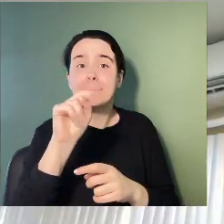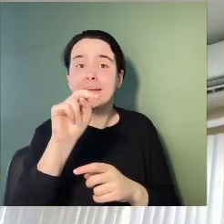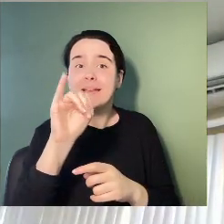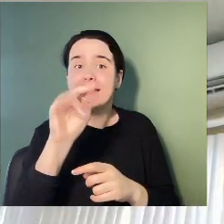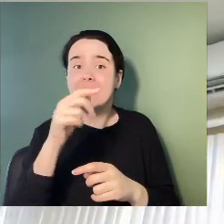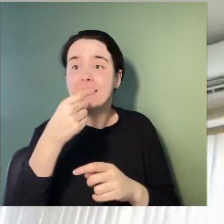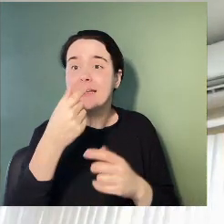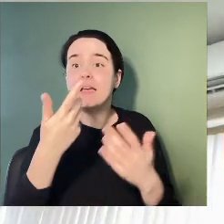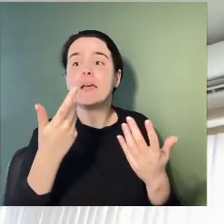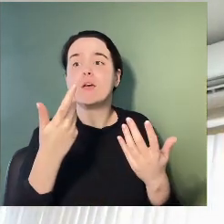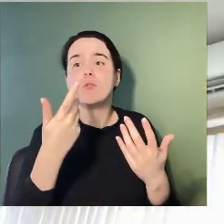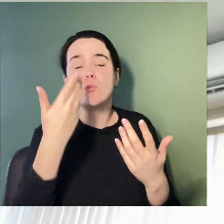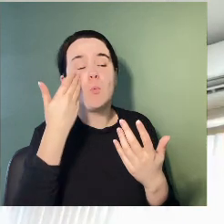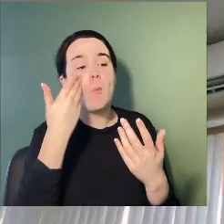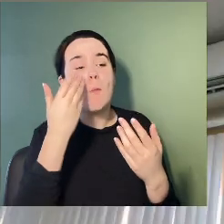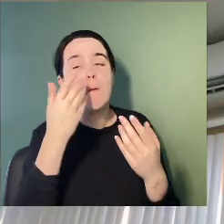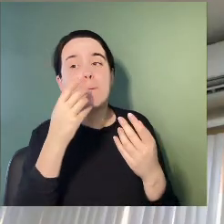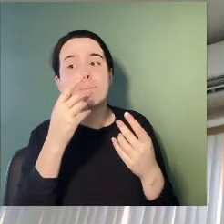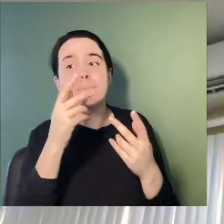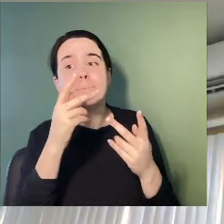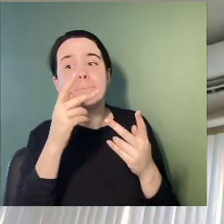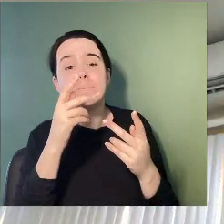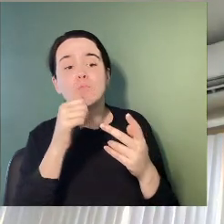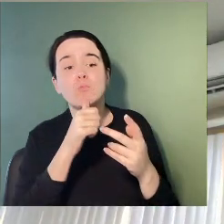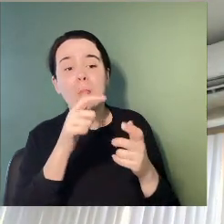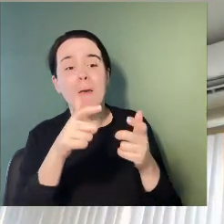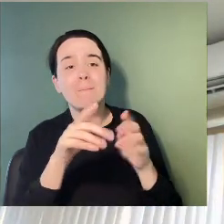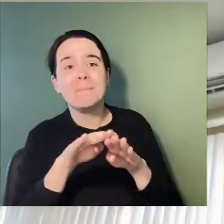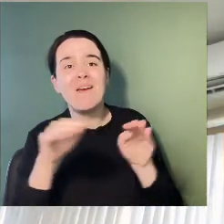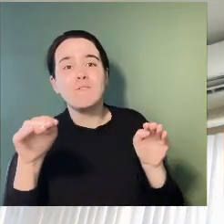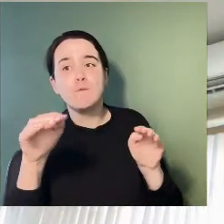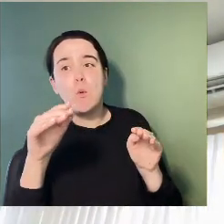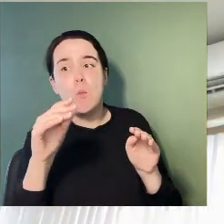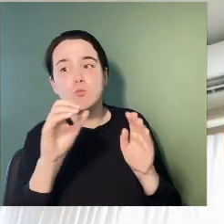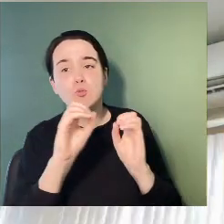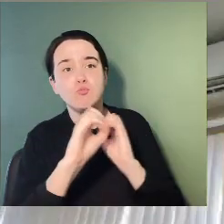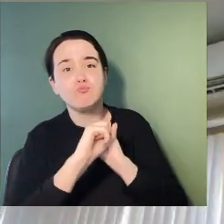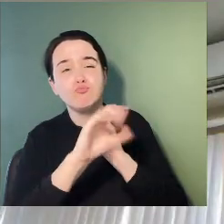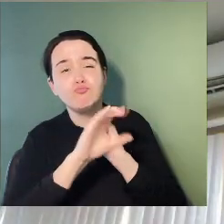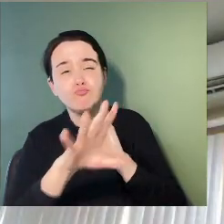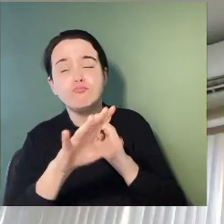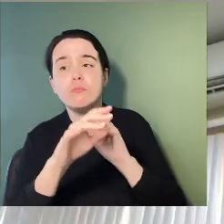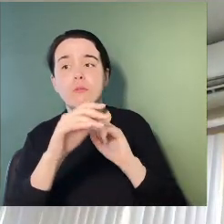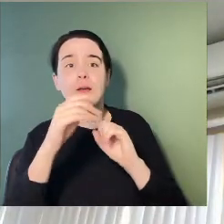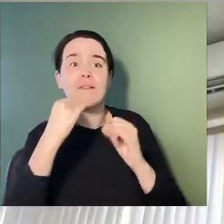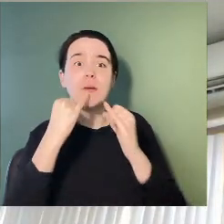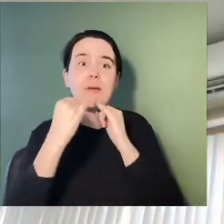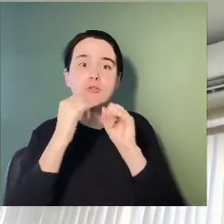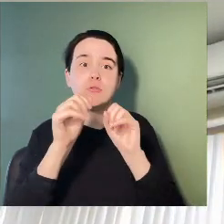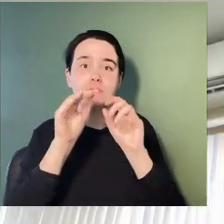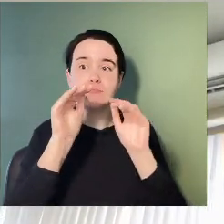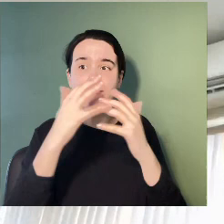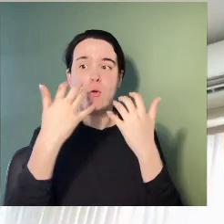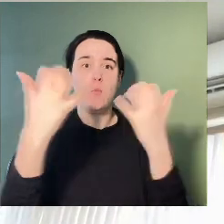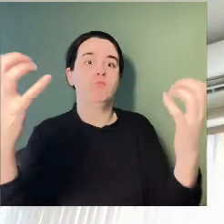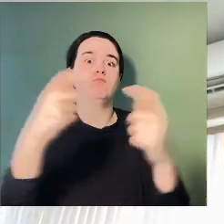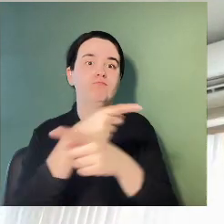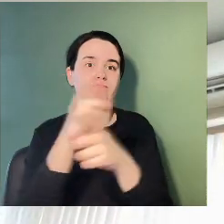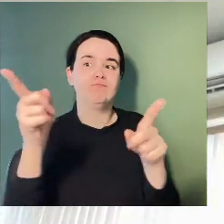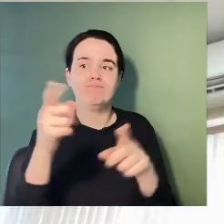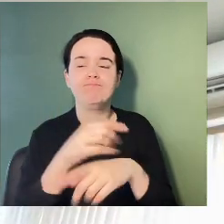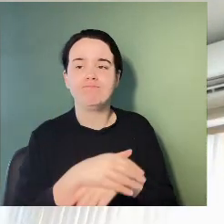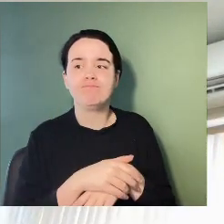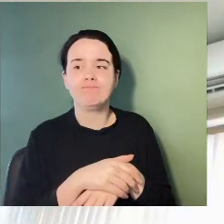for political targeting. Yeah, thank you for that, everyone. So I just want to acknowledge